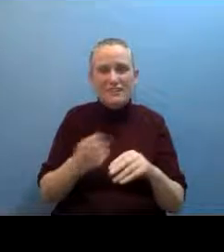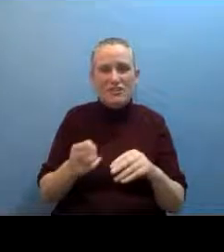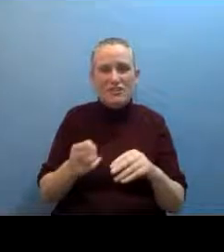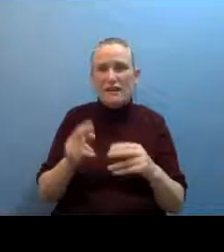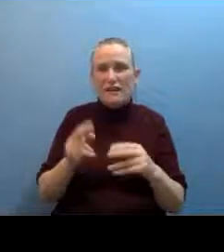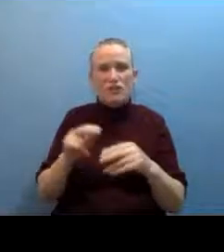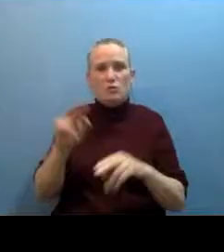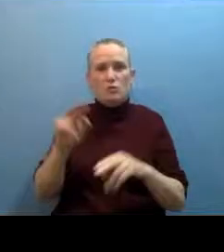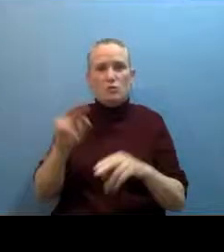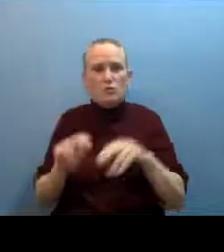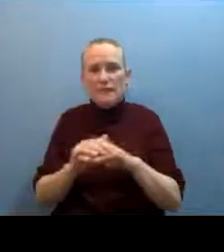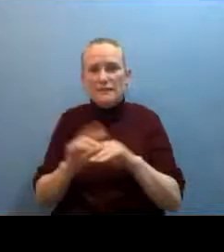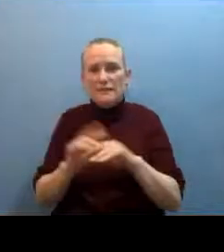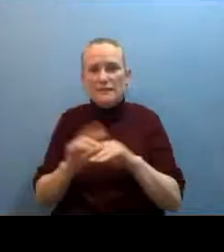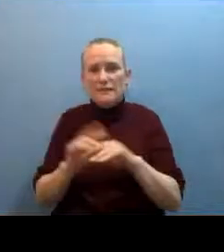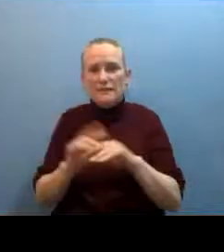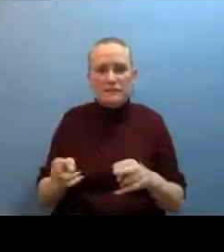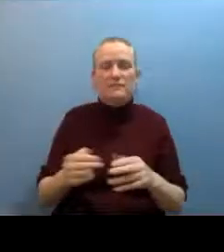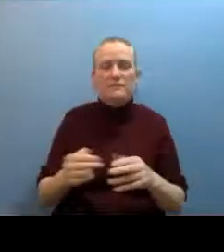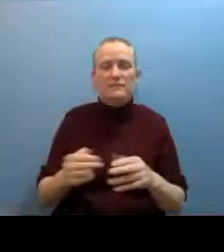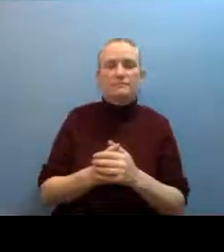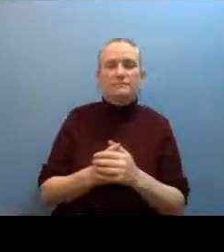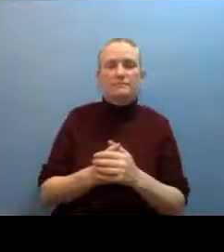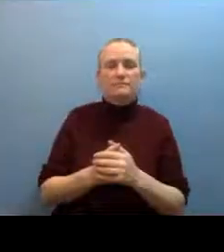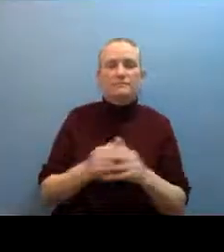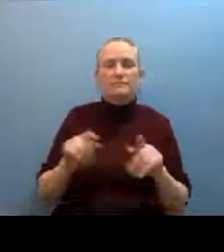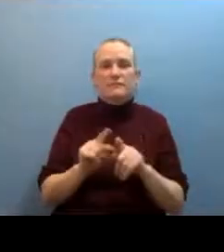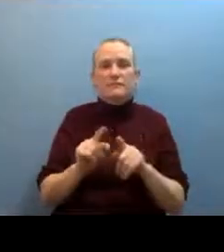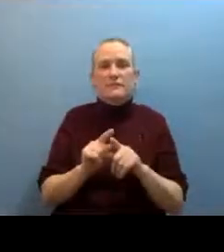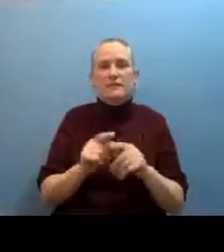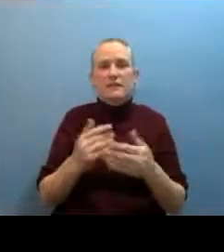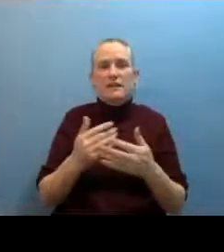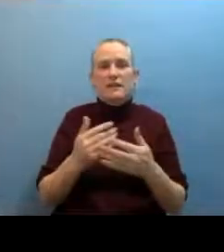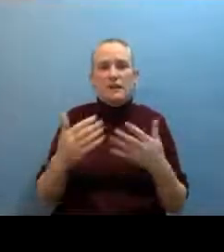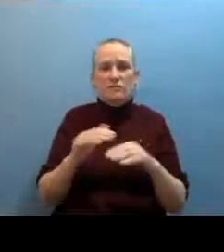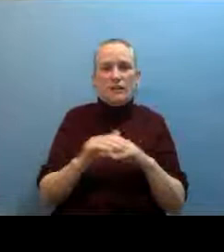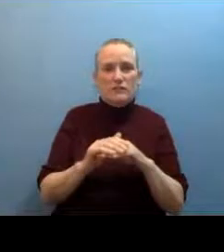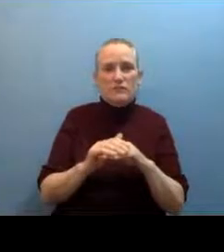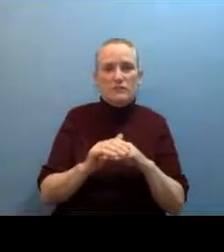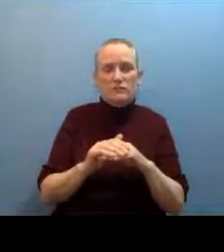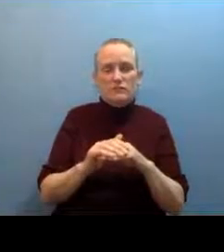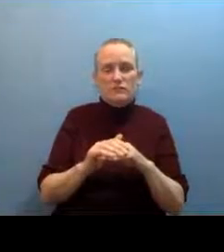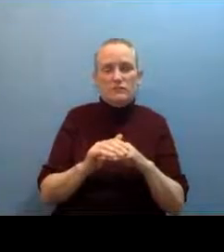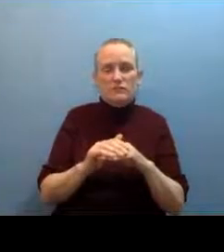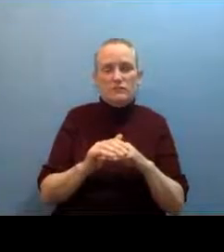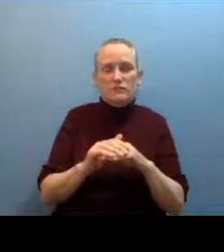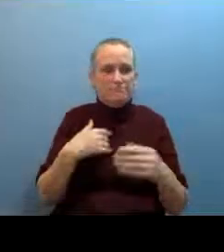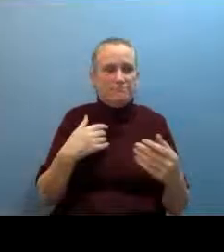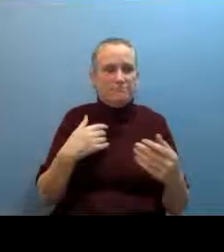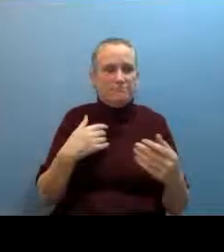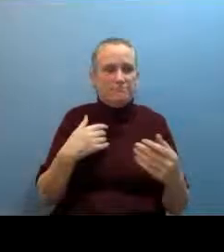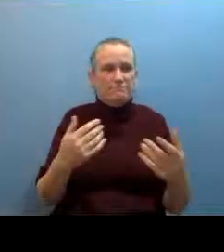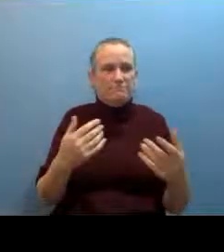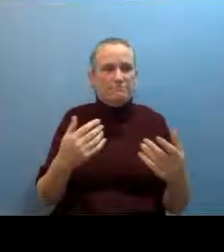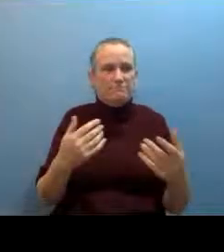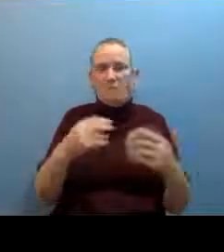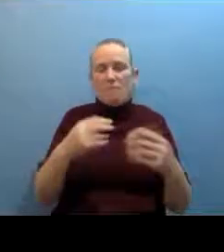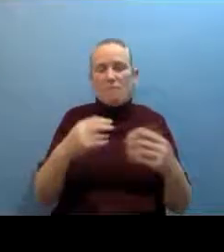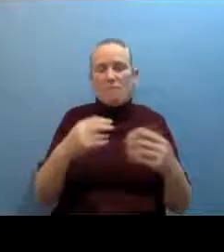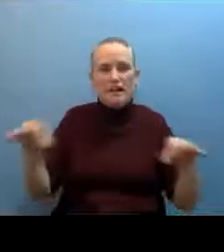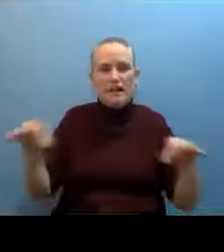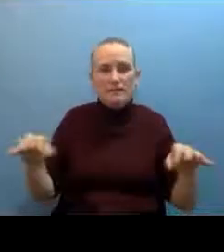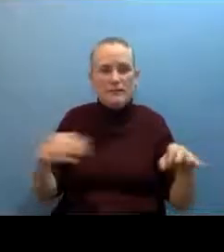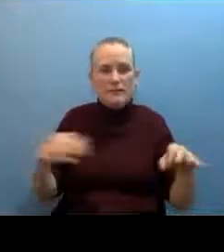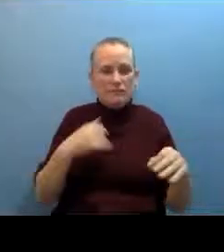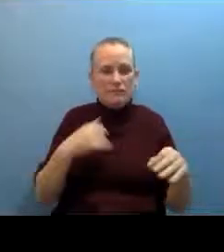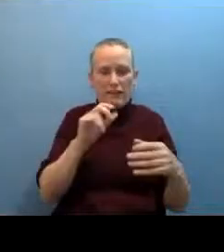also, I think a lot of friendships are operated online now as well. So some young people feeling left out when they're not in a WhatsApp group, or maybe worried or anxious